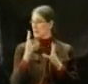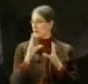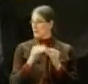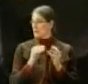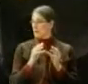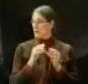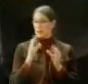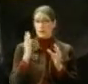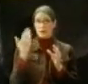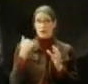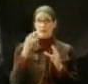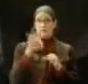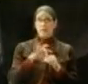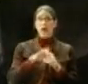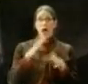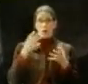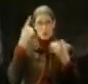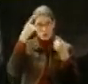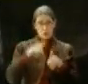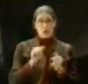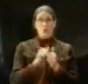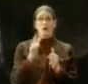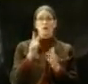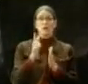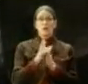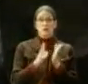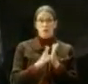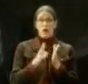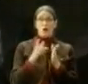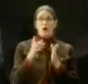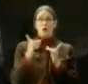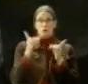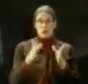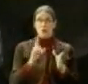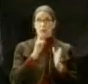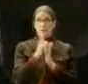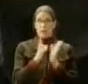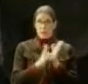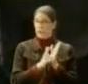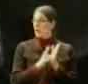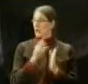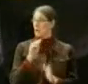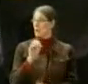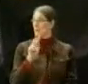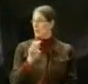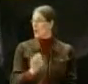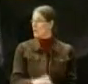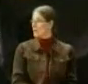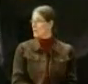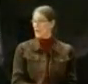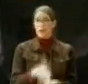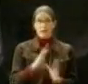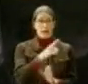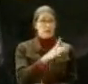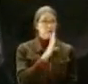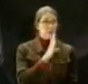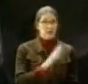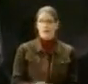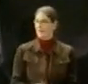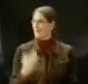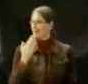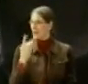No, I was just making. I was going to agree with the law director that this is a legal move. Let him speak. Thank you.